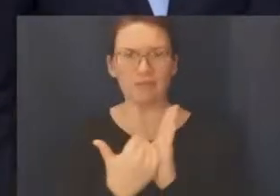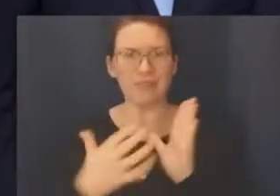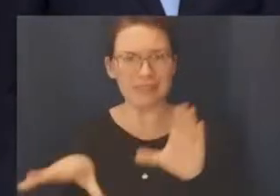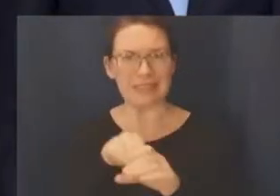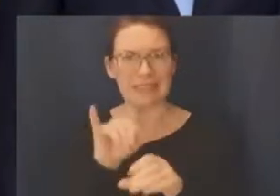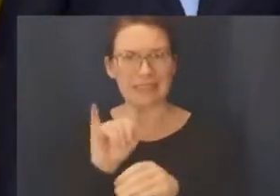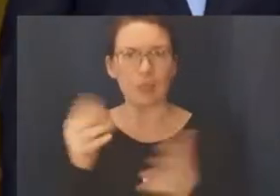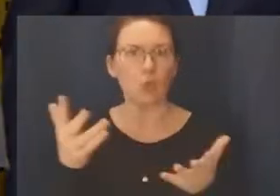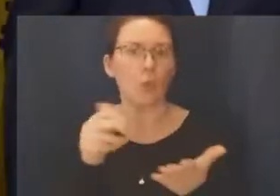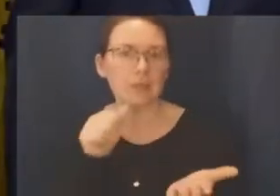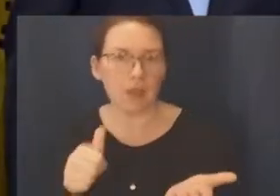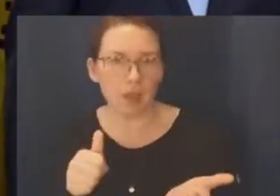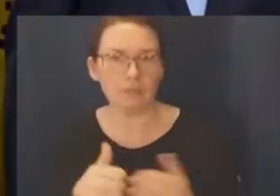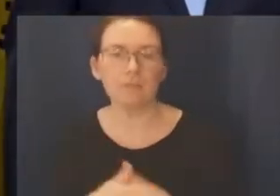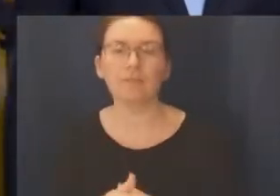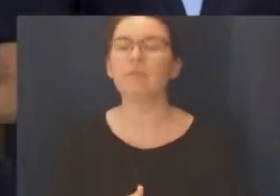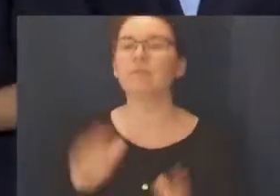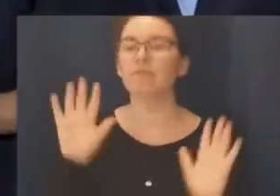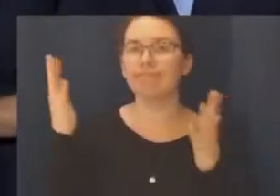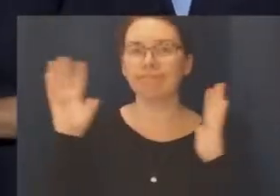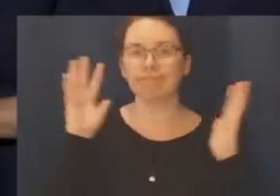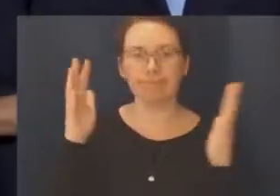Thank you. Jan?